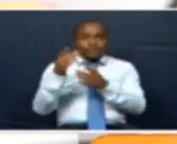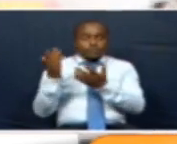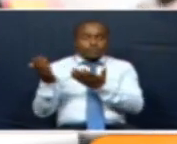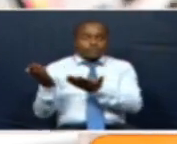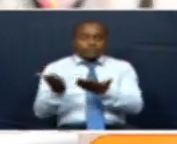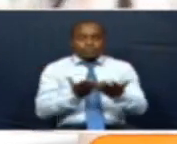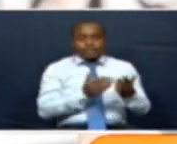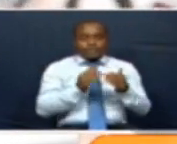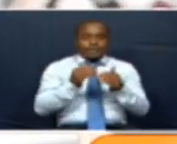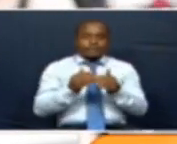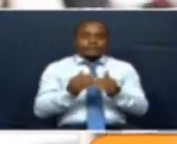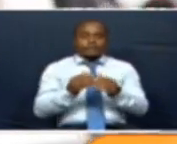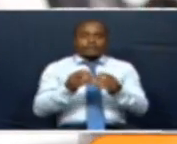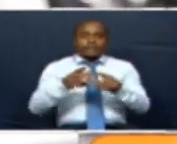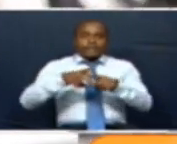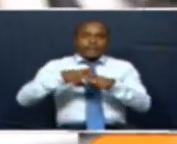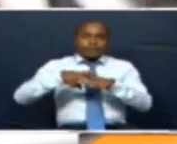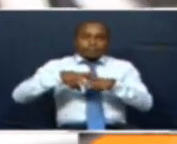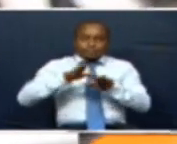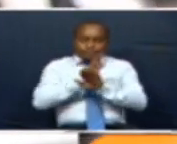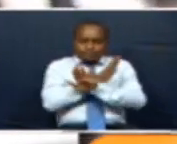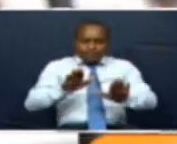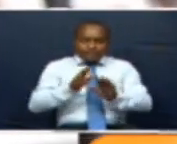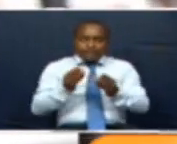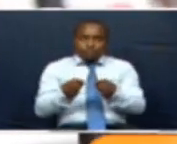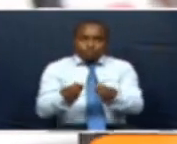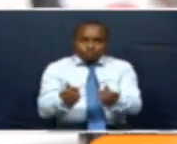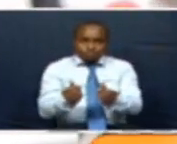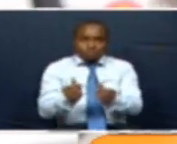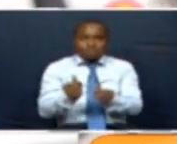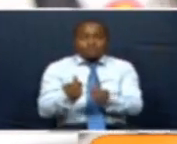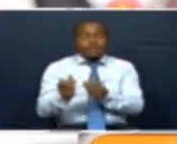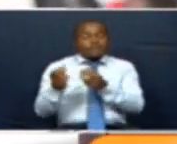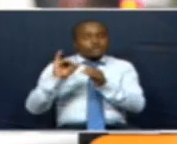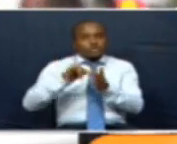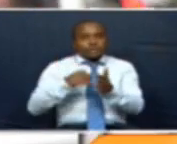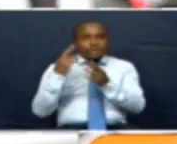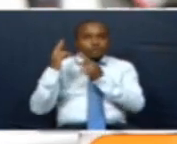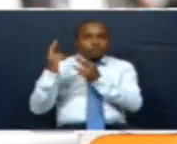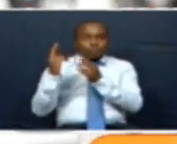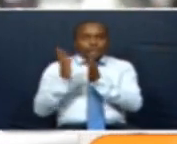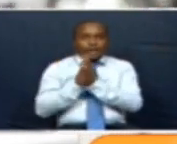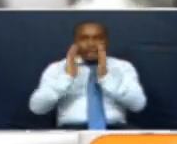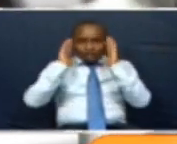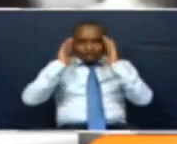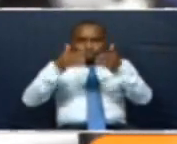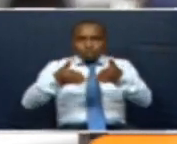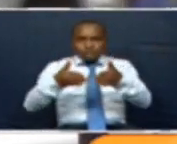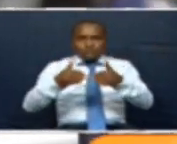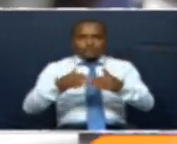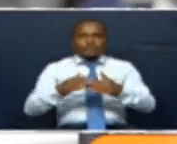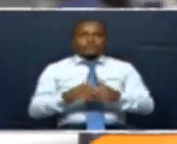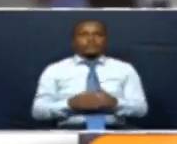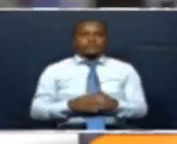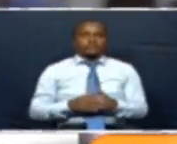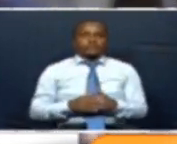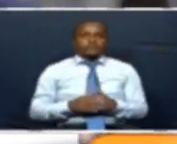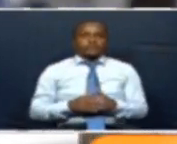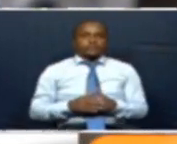lasting solution to the political question of national cohesion is a matter of hope and commitment. Sam Gituku, Citizen TV, Nairobi.